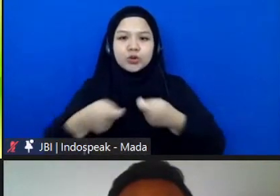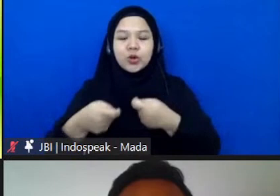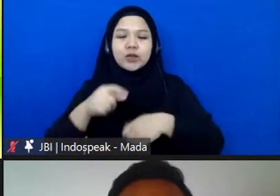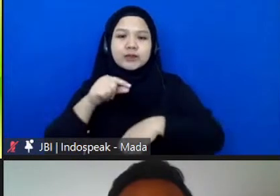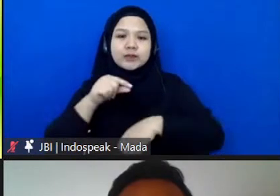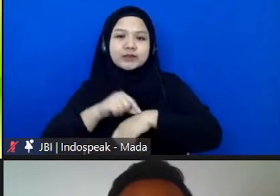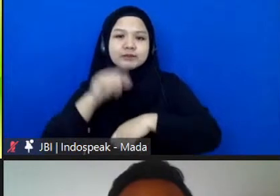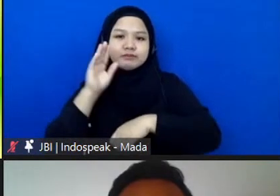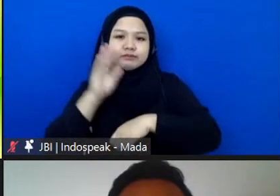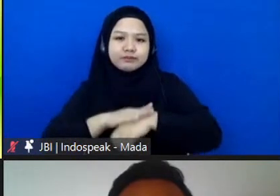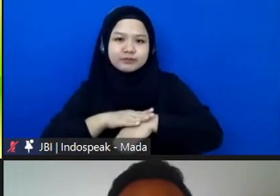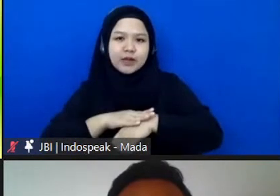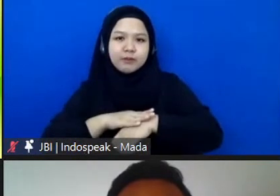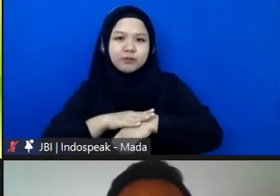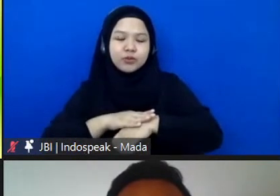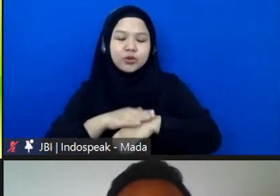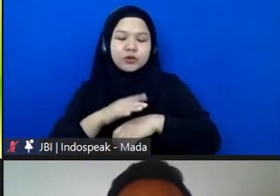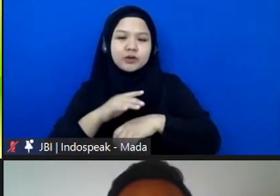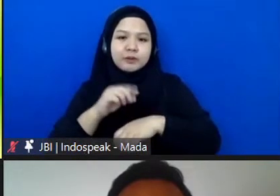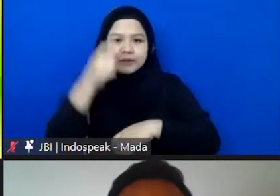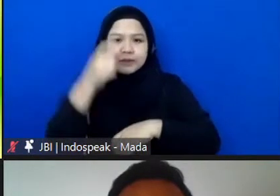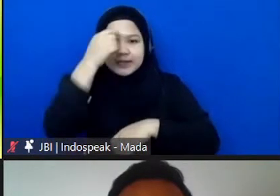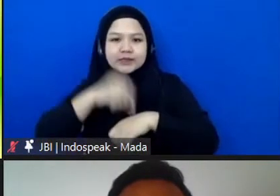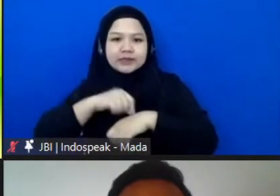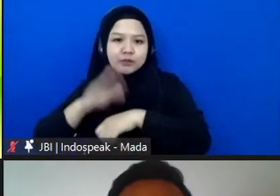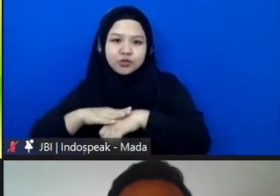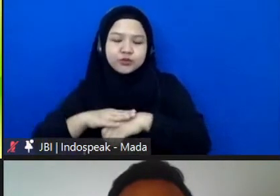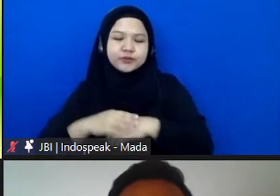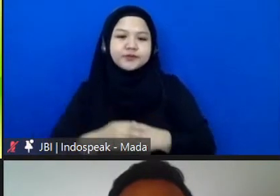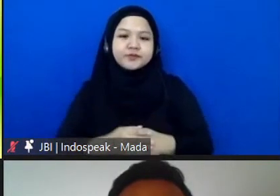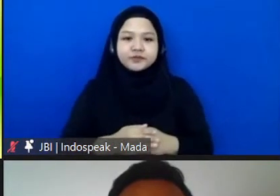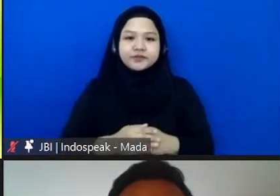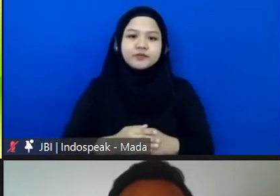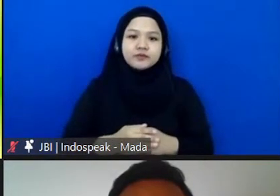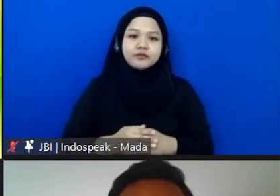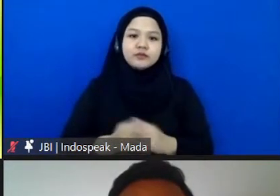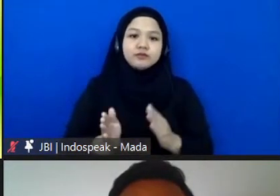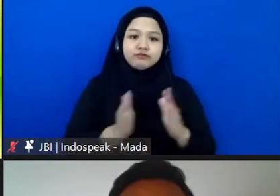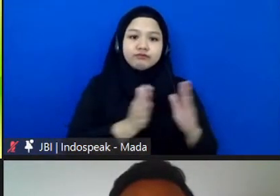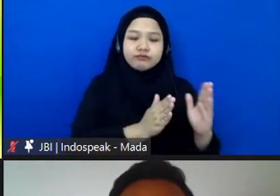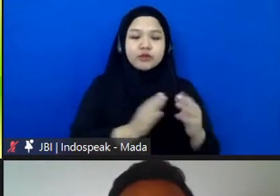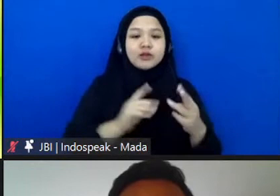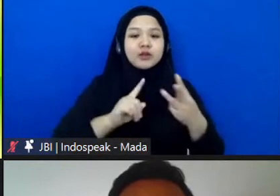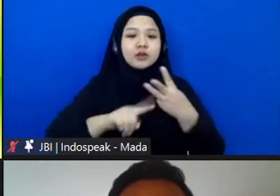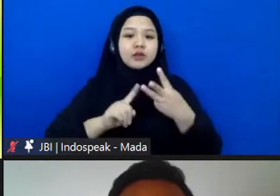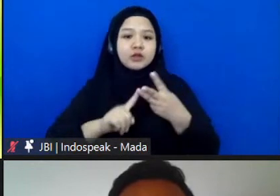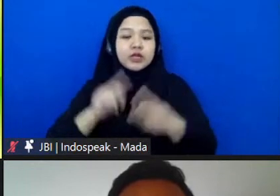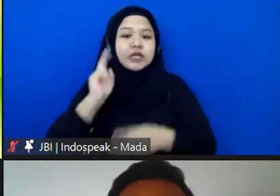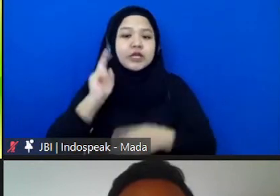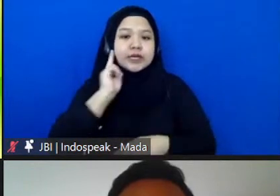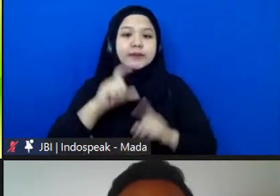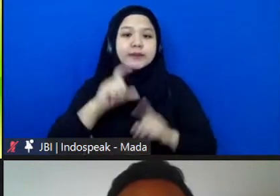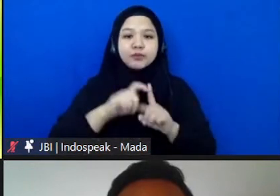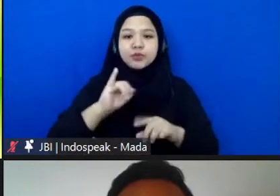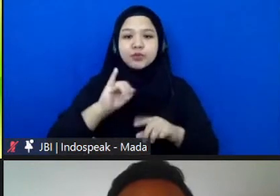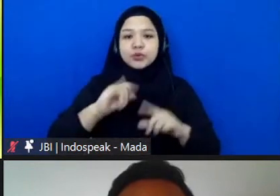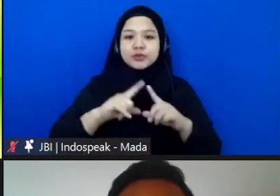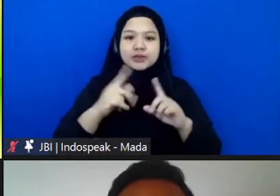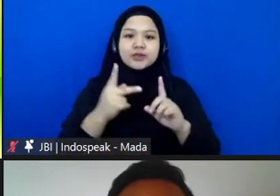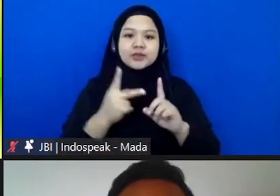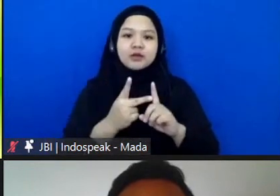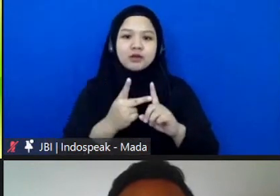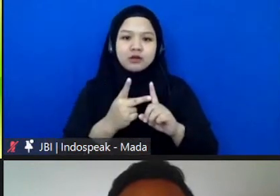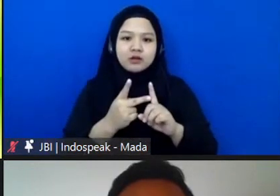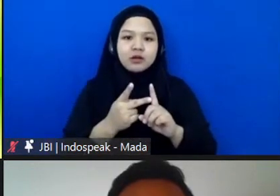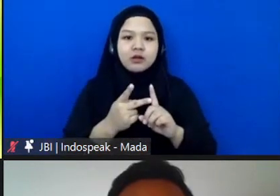Satyani Saminasi, who will present on transformed primary healthcare in COVID-19 response, the case of the Puspa intervention